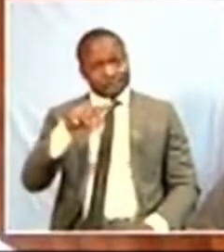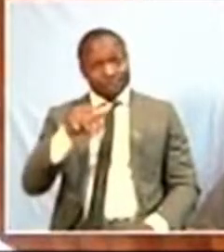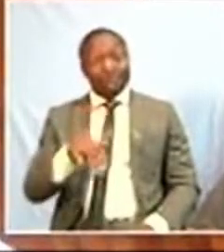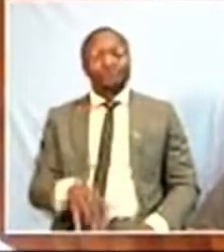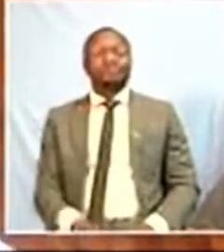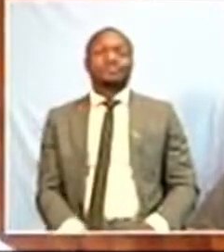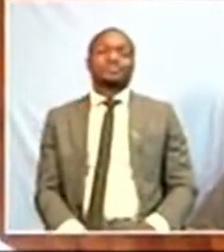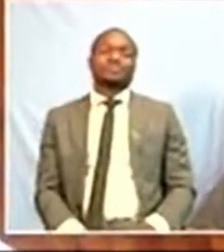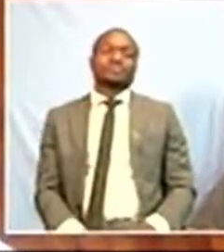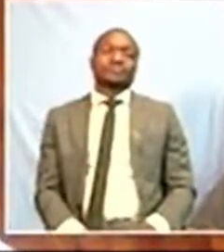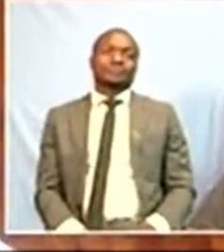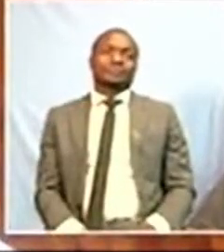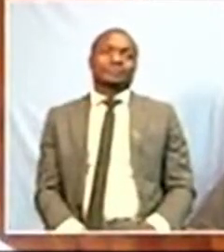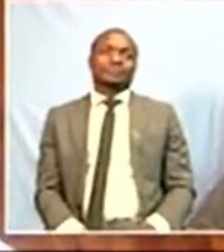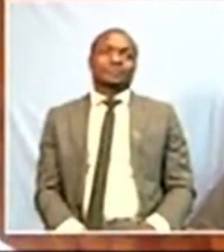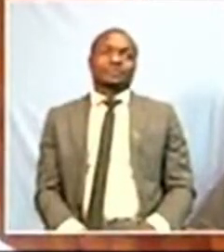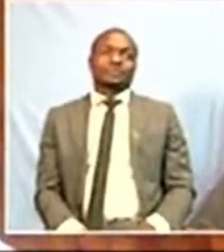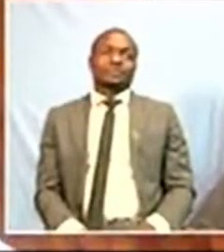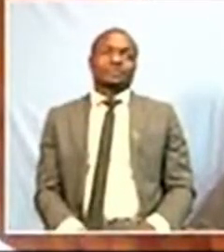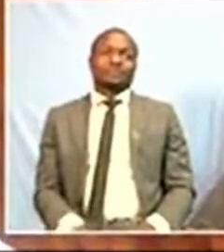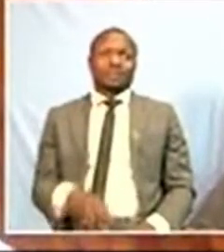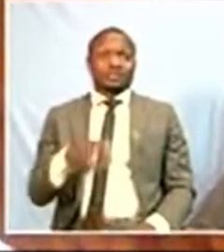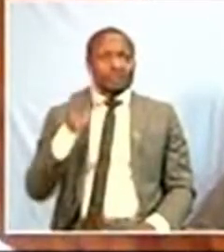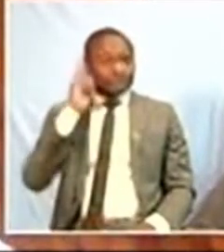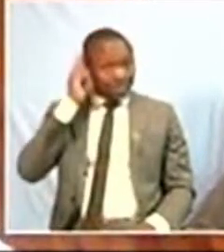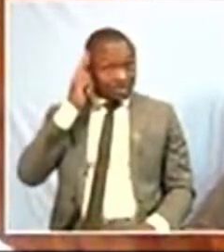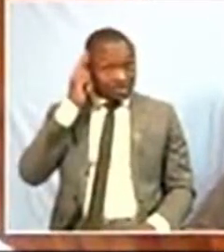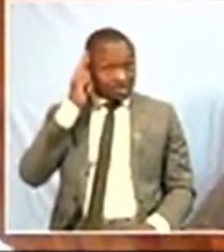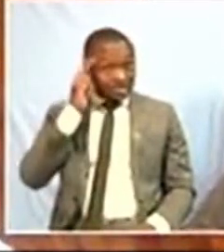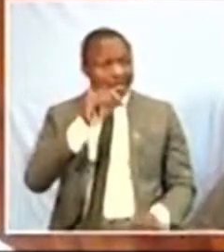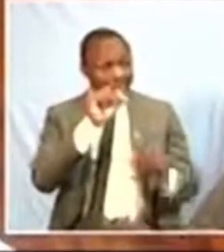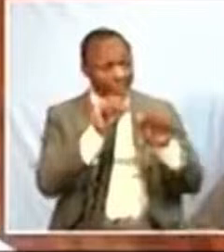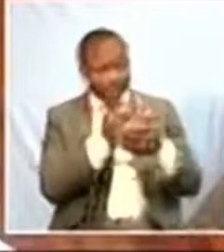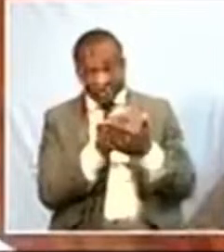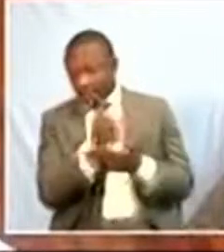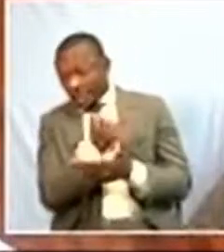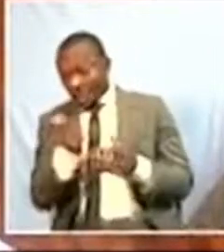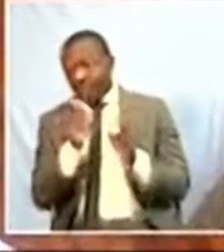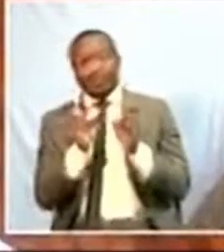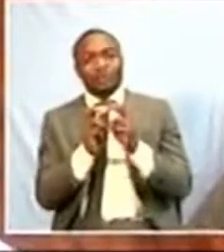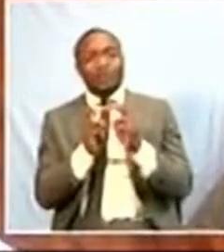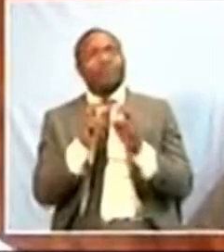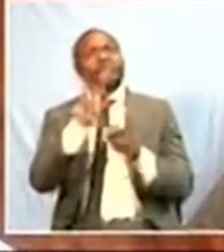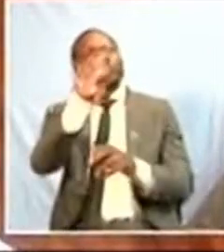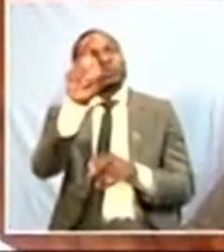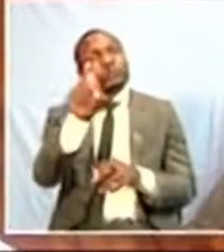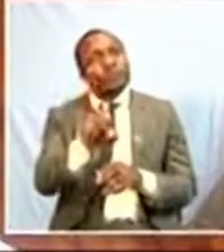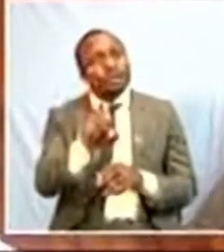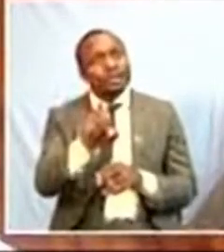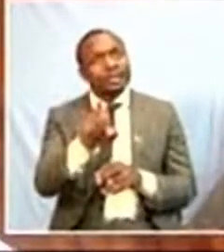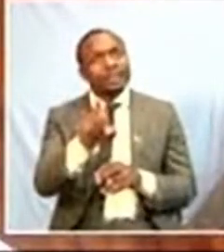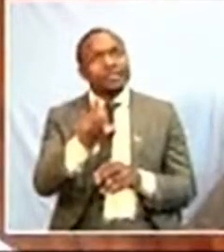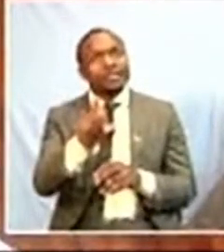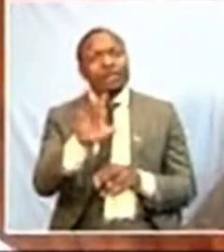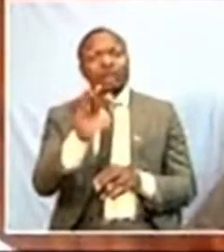part. So that's what the basis was. He can fail on another contract. The question is, airing contractors.